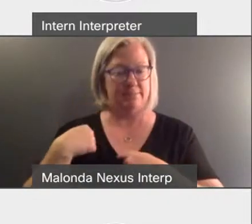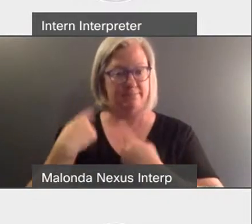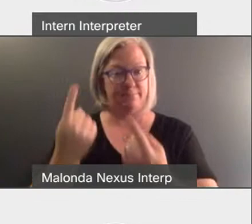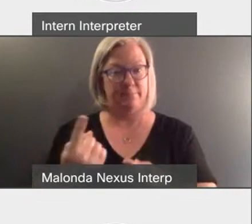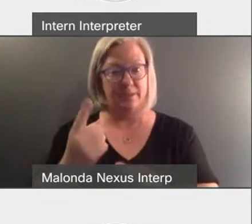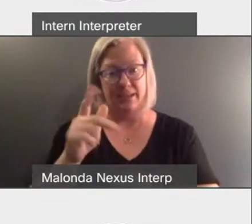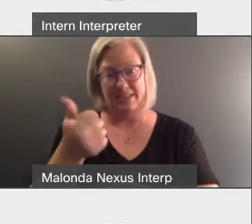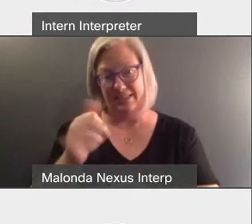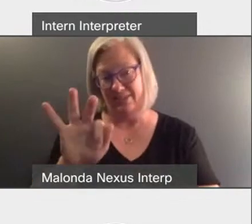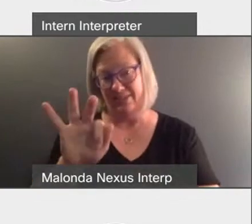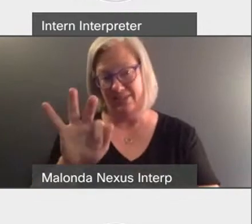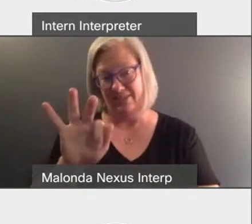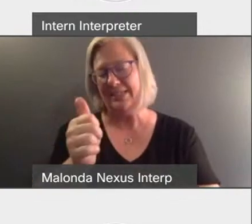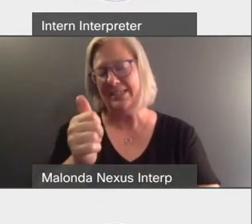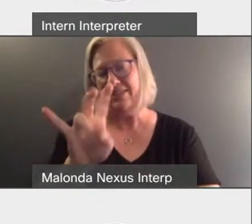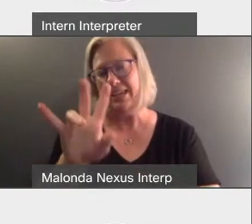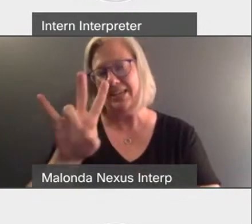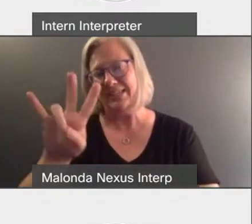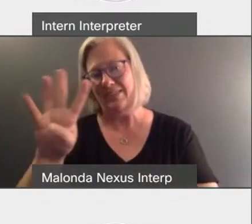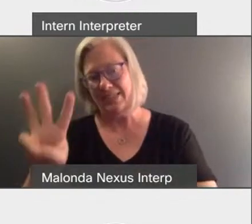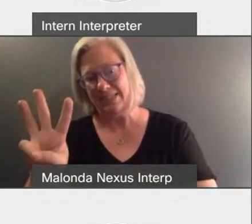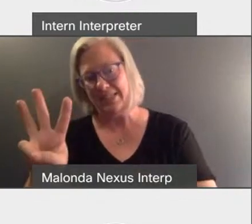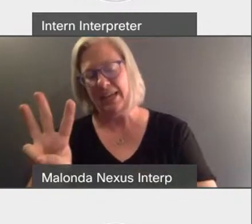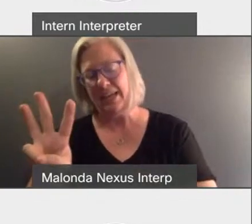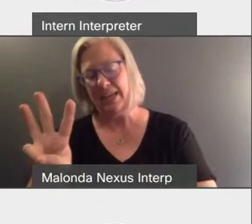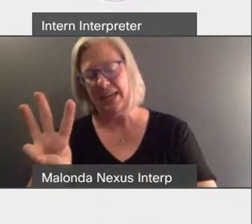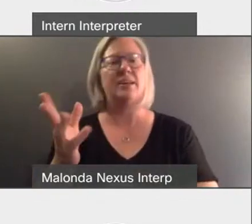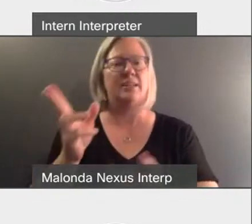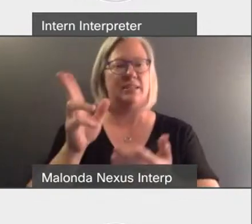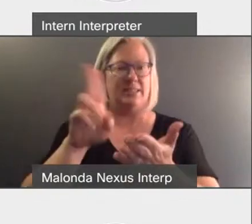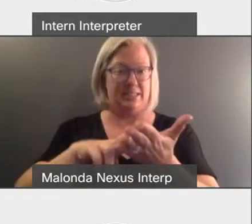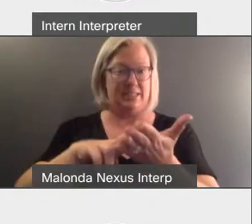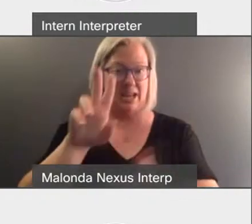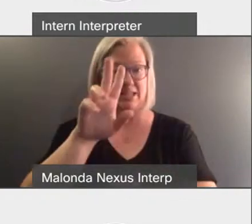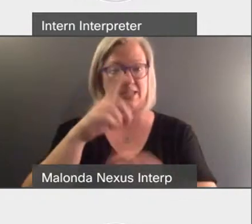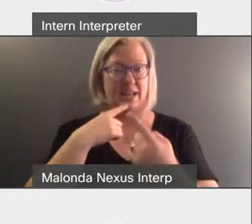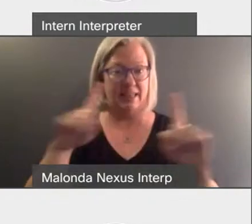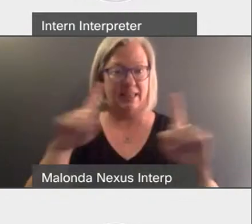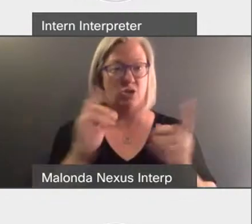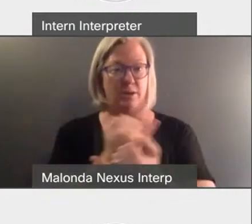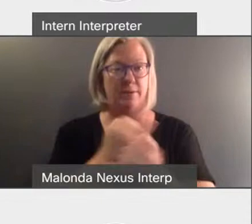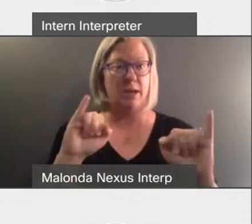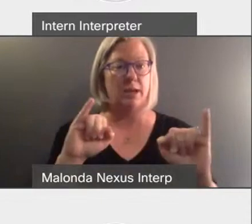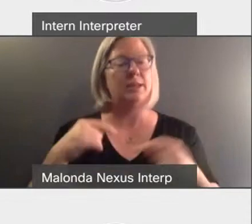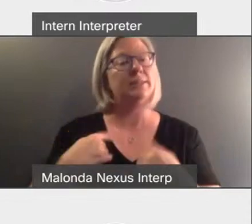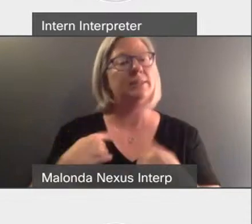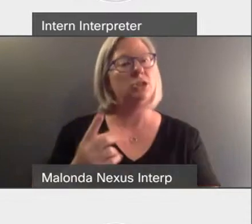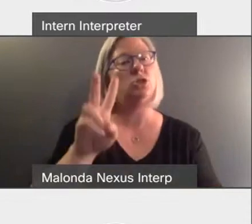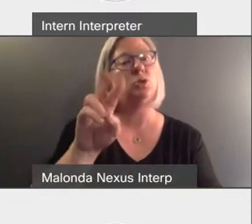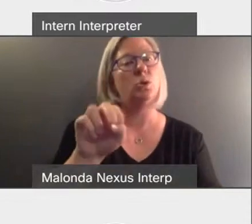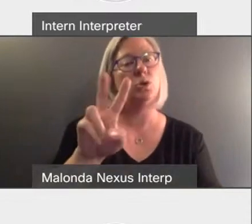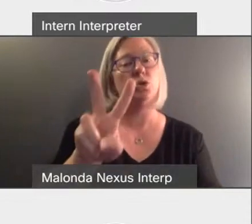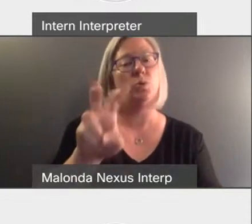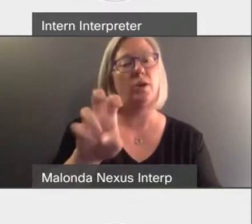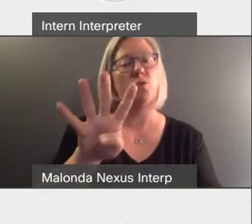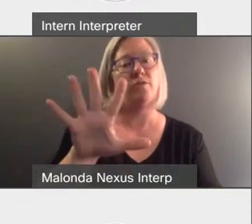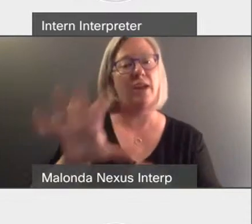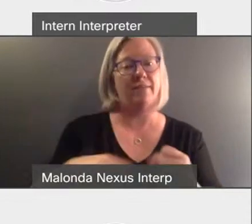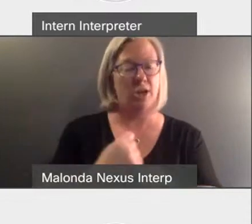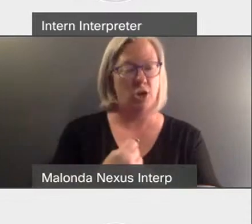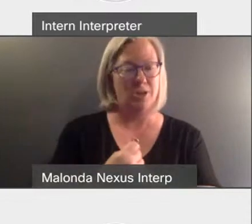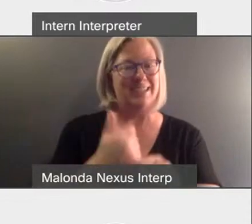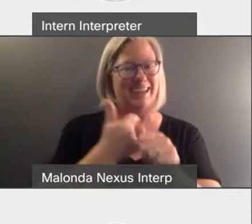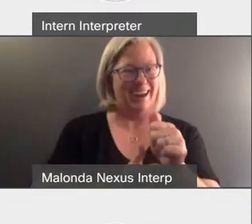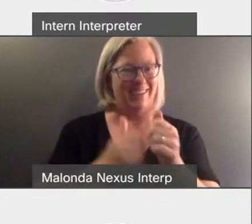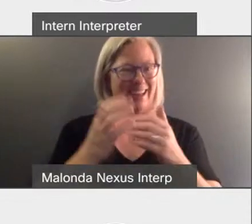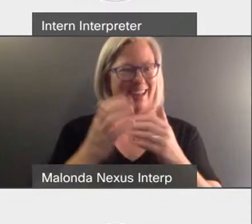1776. 13 states signed the Declaration of Independence. Since then, for 245 years, every leader